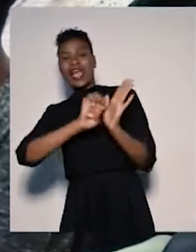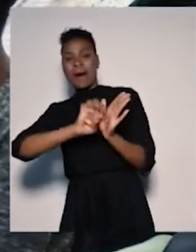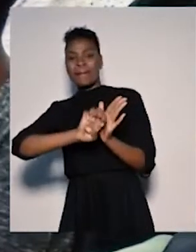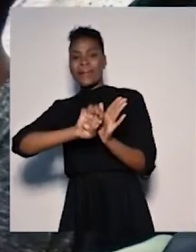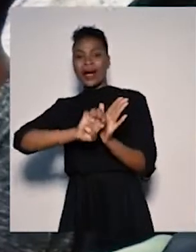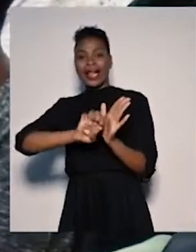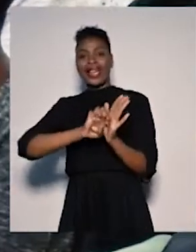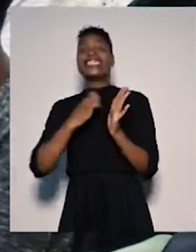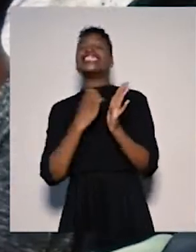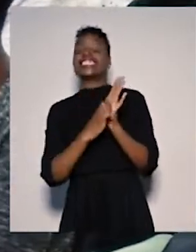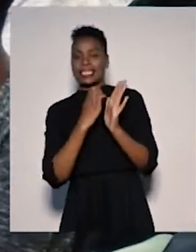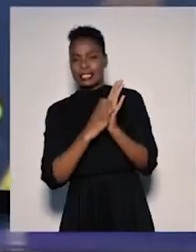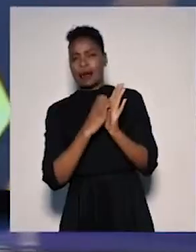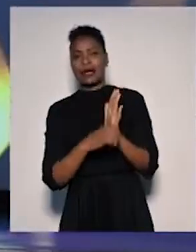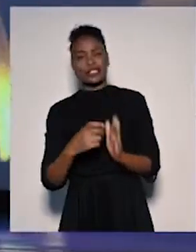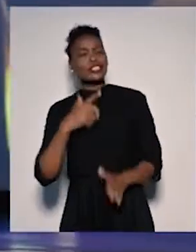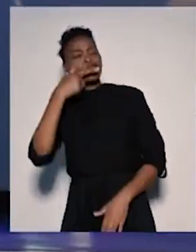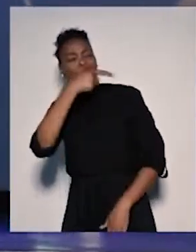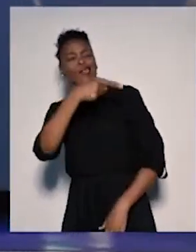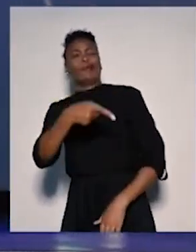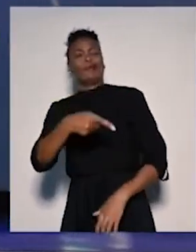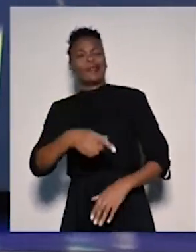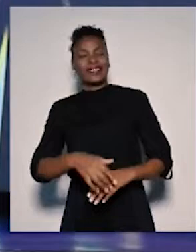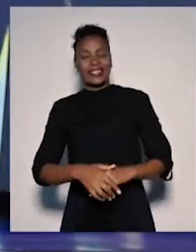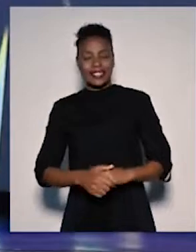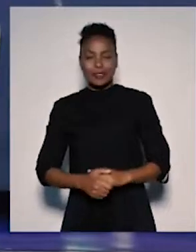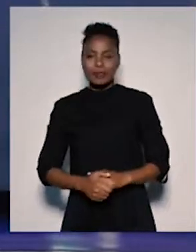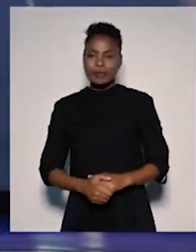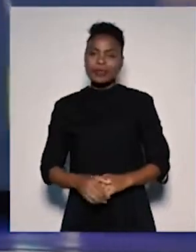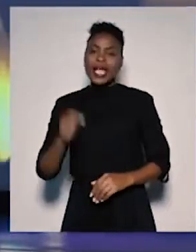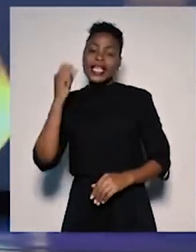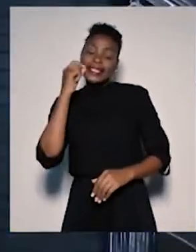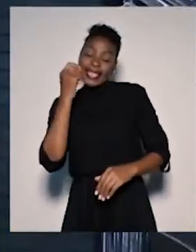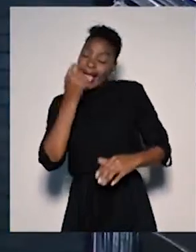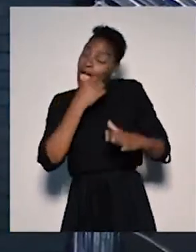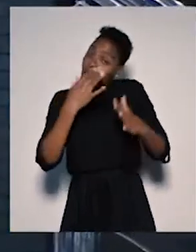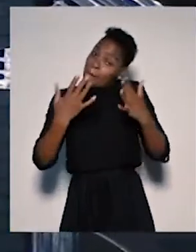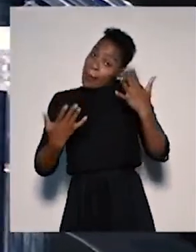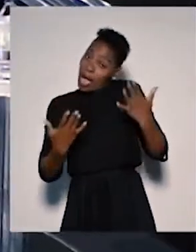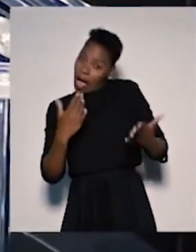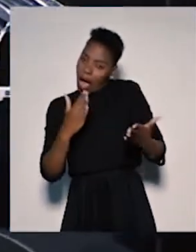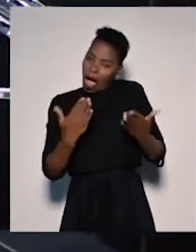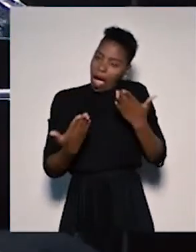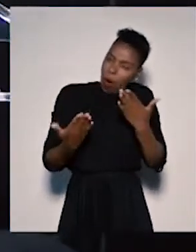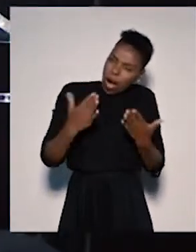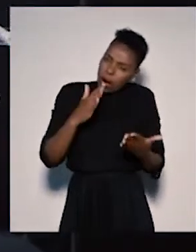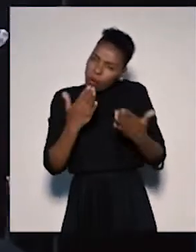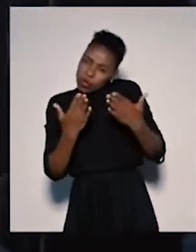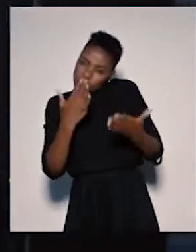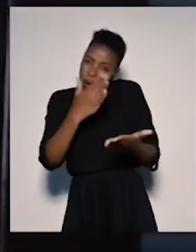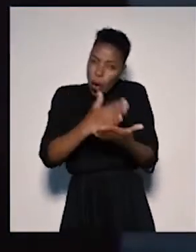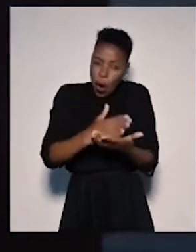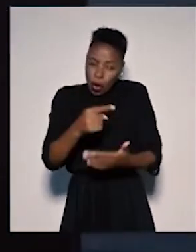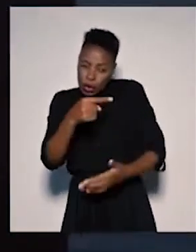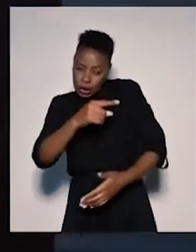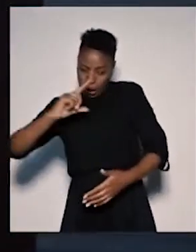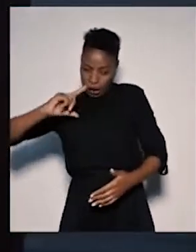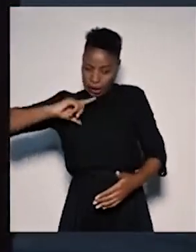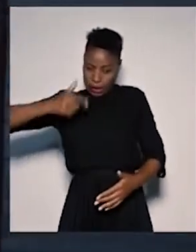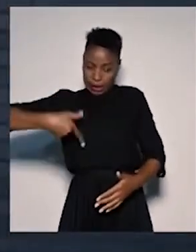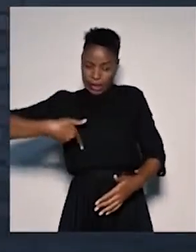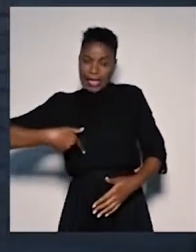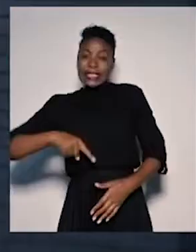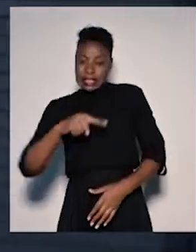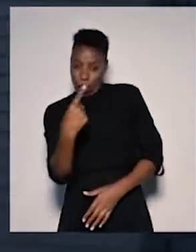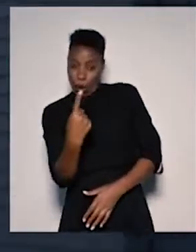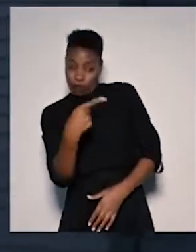example. Just tell him. All right. Say, for instance, you are not sure if she's the one. You